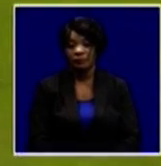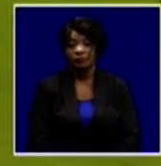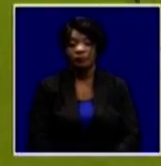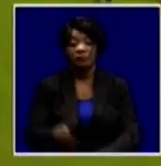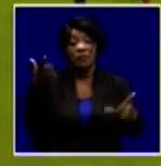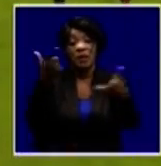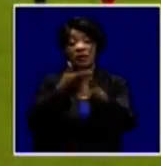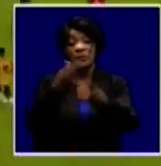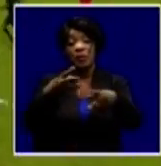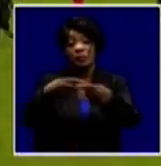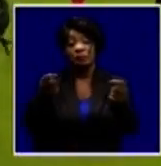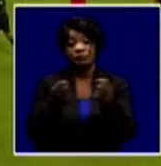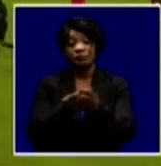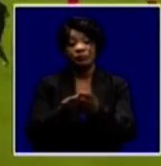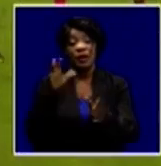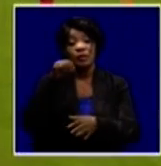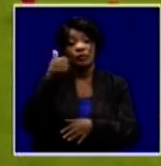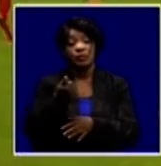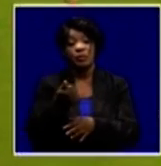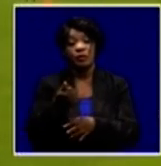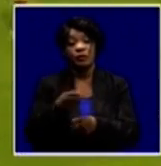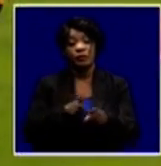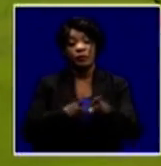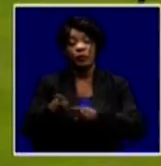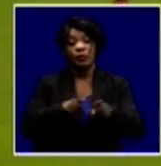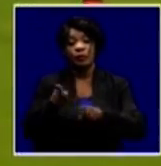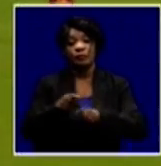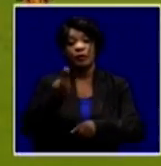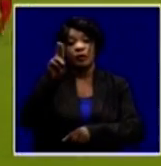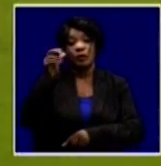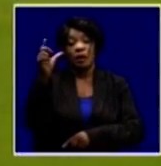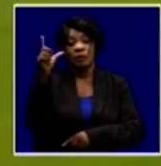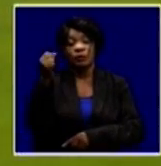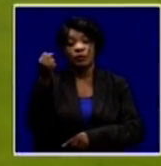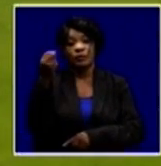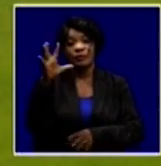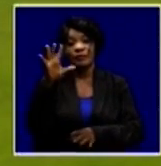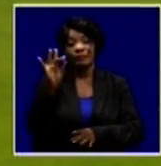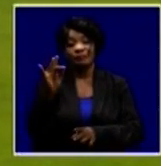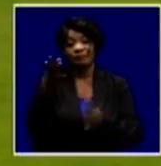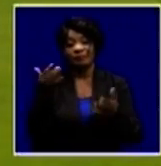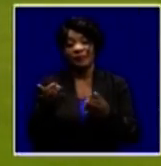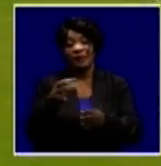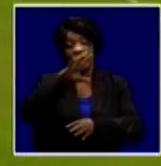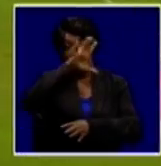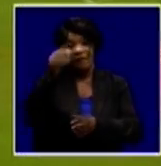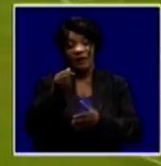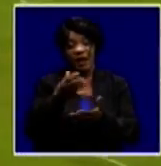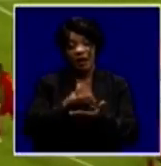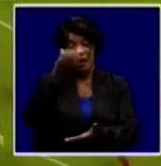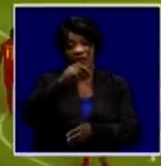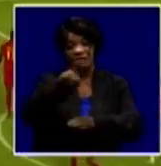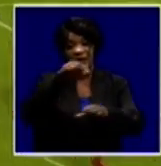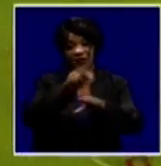And the Chipolo Polo boys tomorrow take on Guinea-Bissau in the 2019 Cameroon Africa Cup of Nations qualifier.